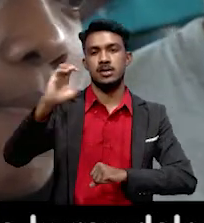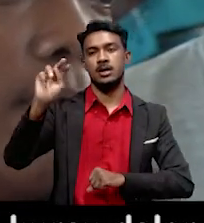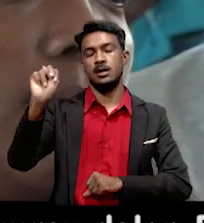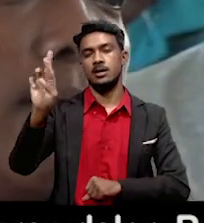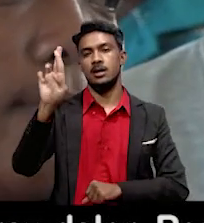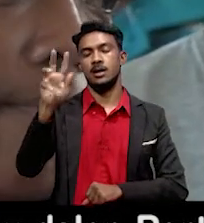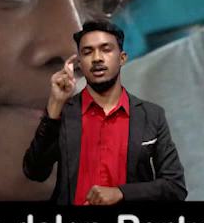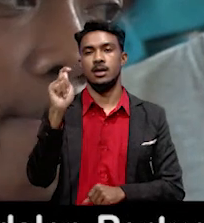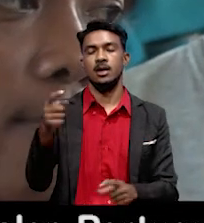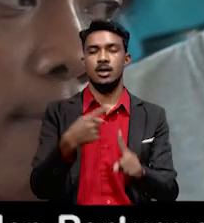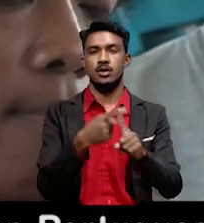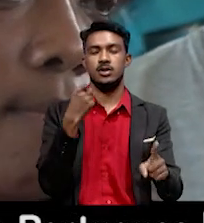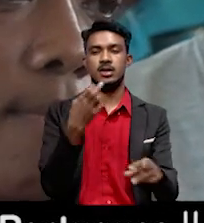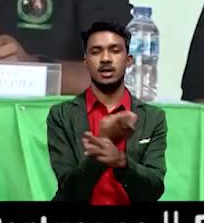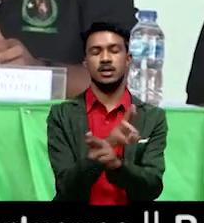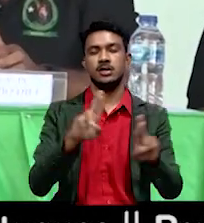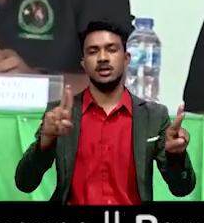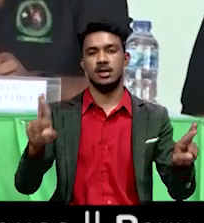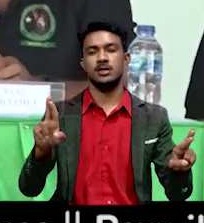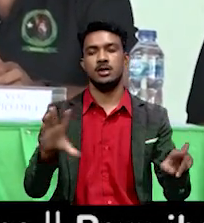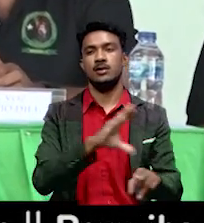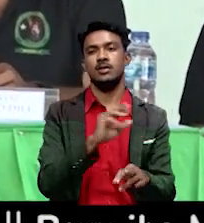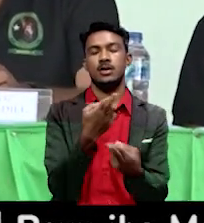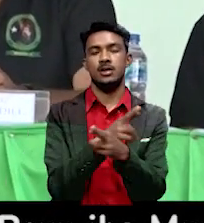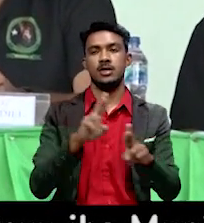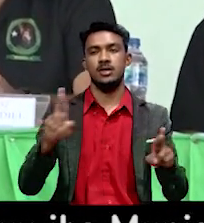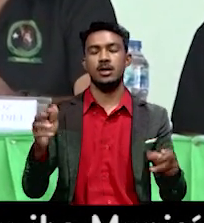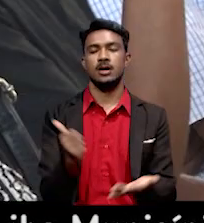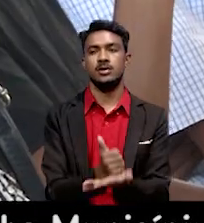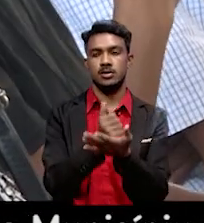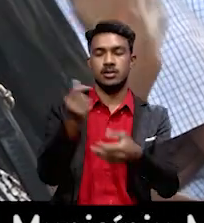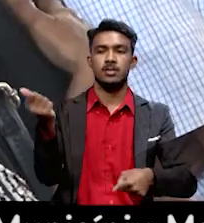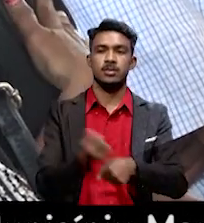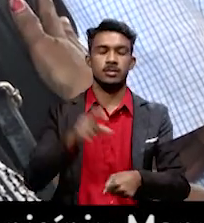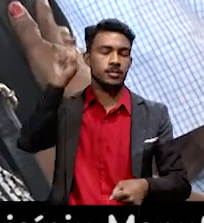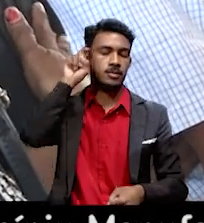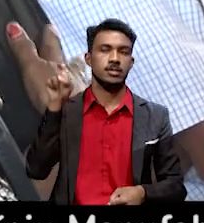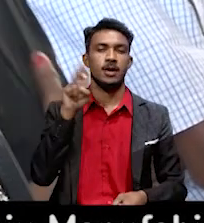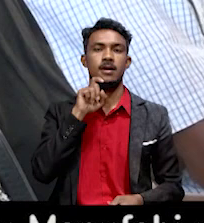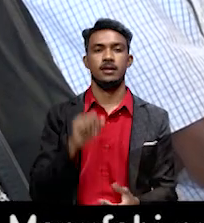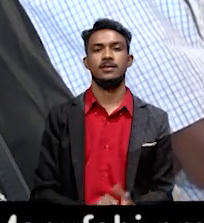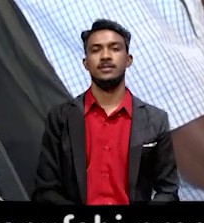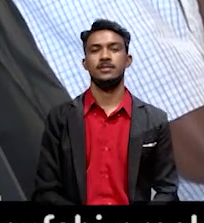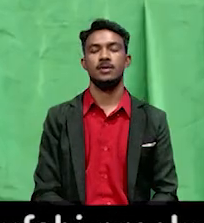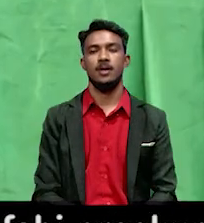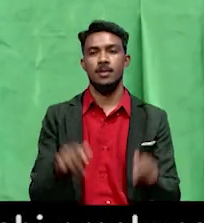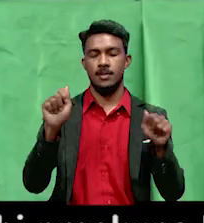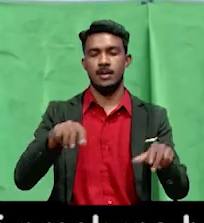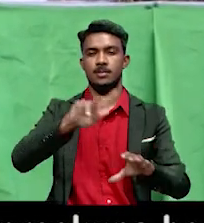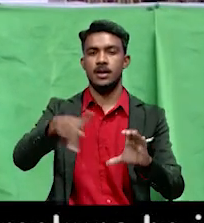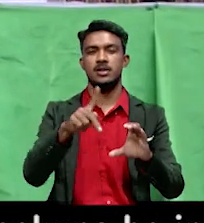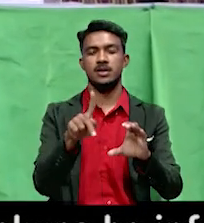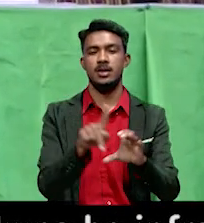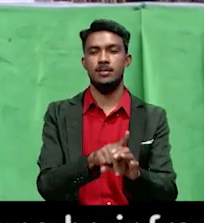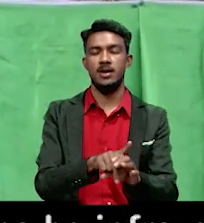Movimentu Kuadru da Rezisténsia i Rezisténsia Apoia Xanana MOQURA-X. Atu participa ia festa